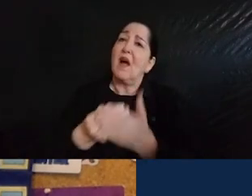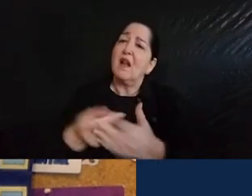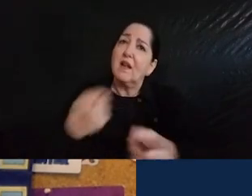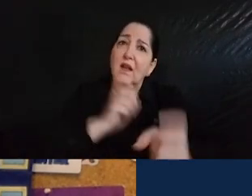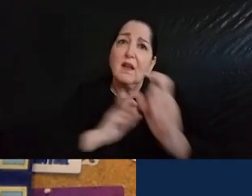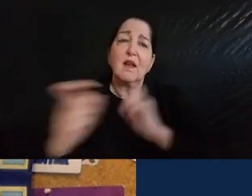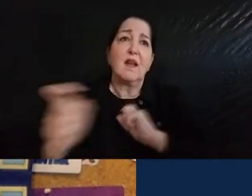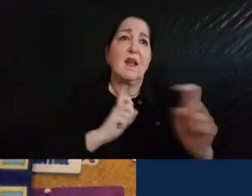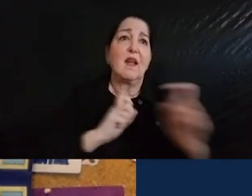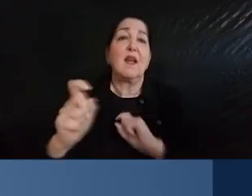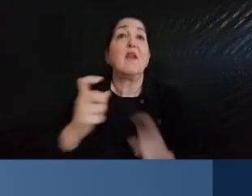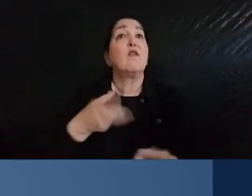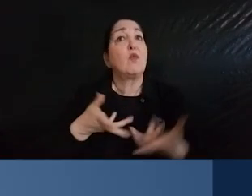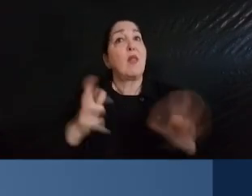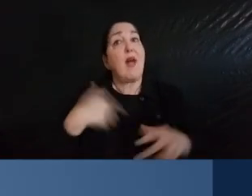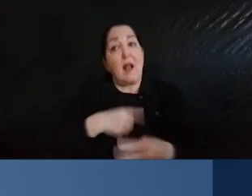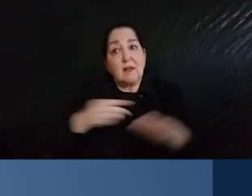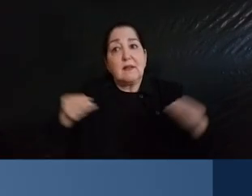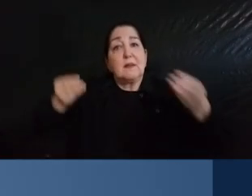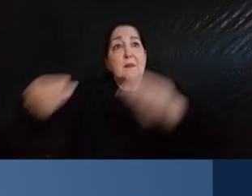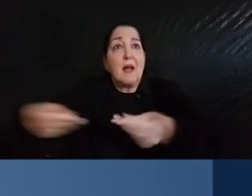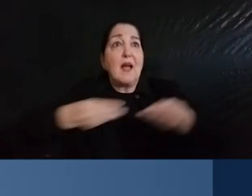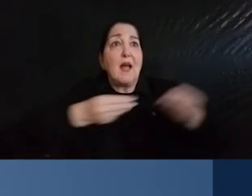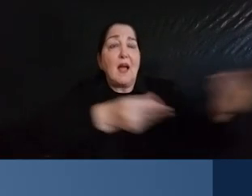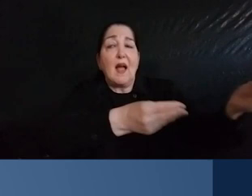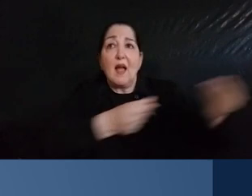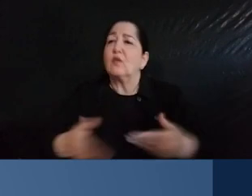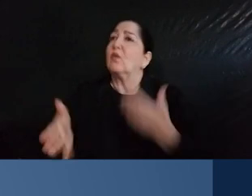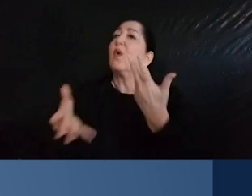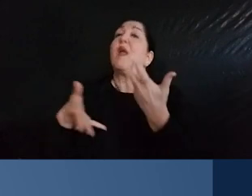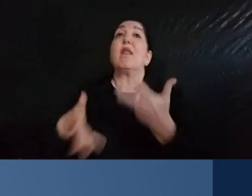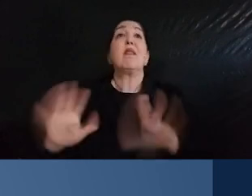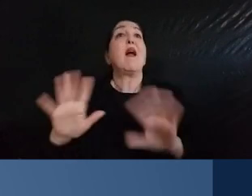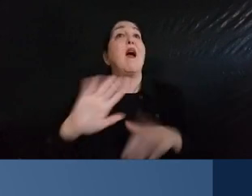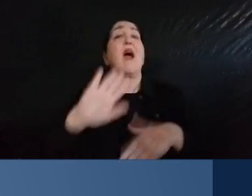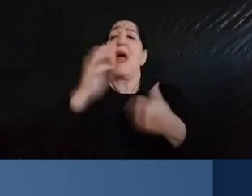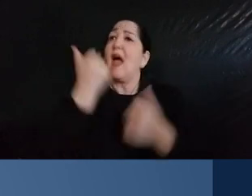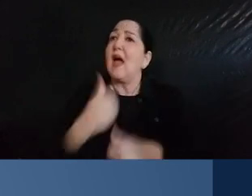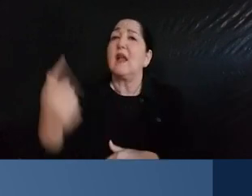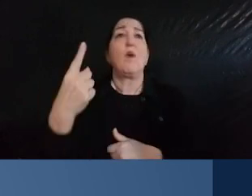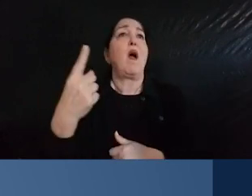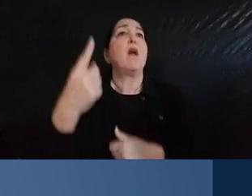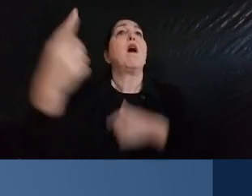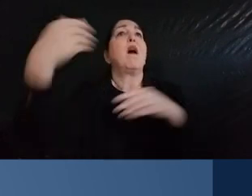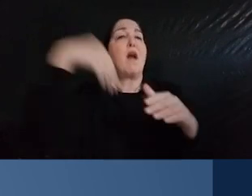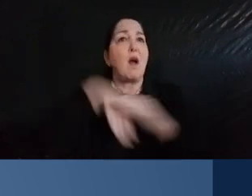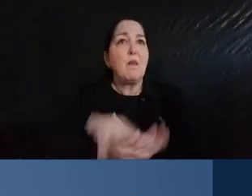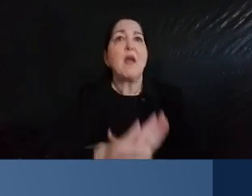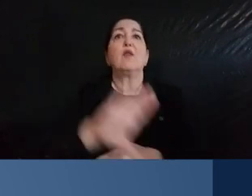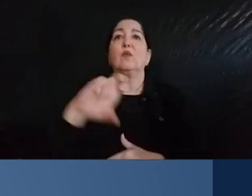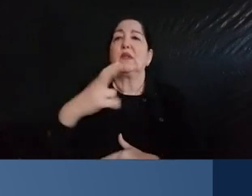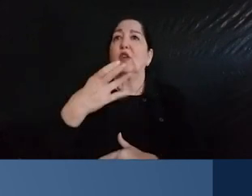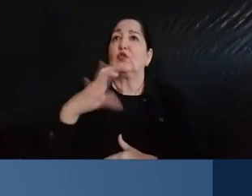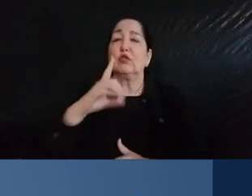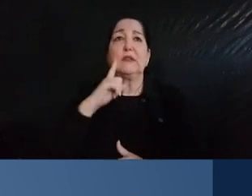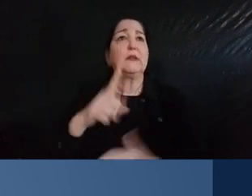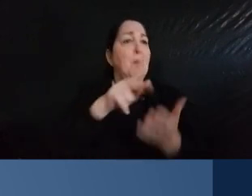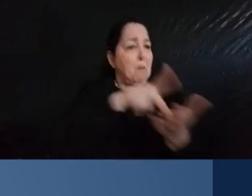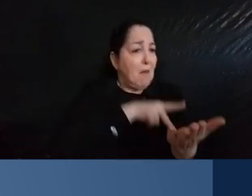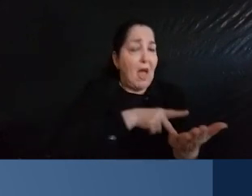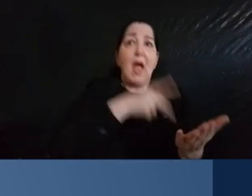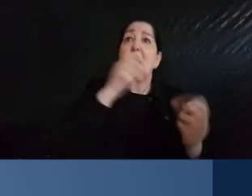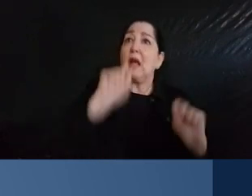with your support. Your donations allow all people, regardless of their ability to pay, to